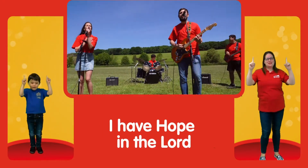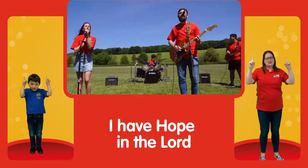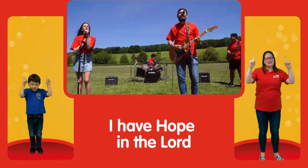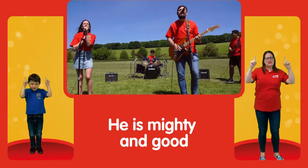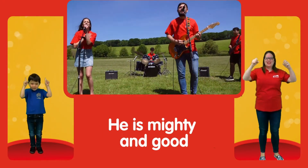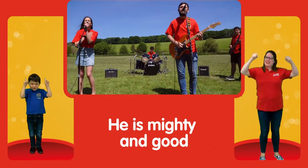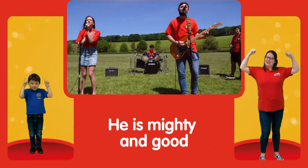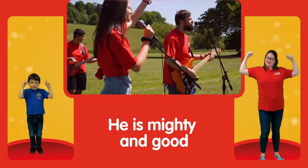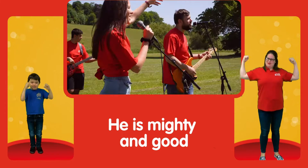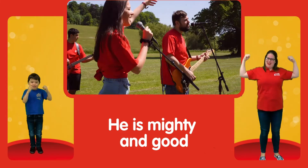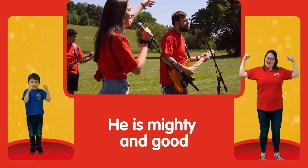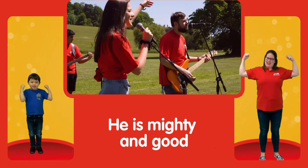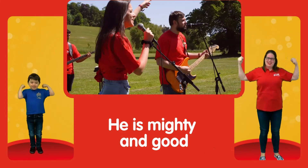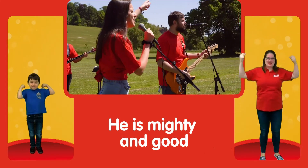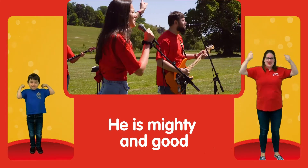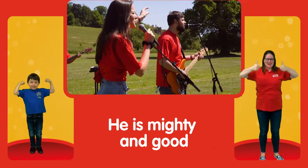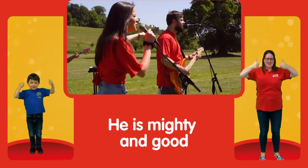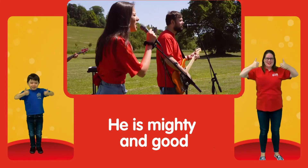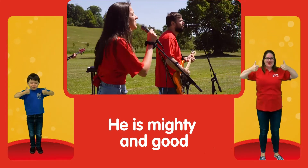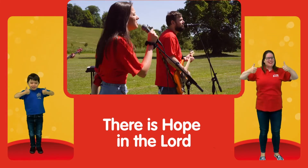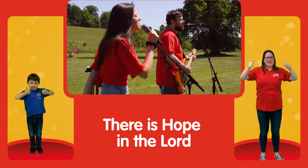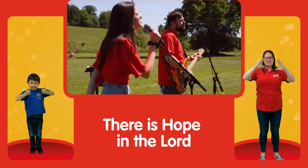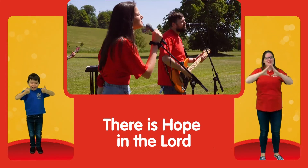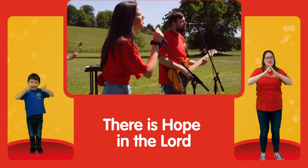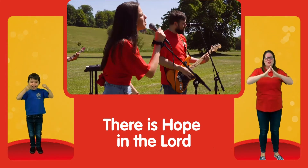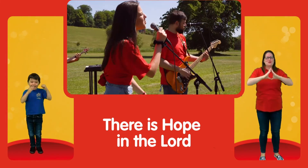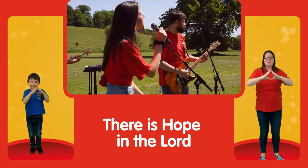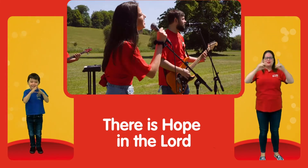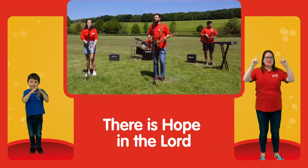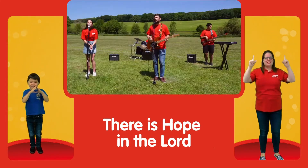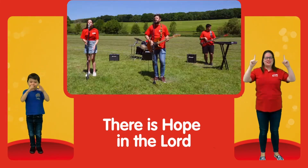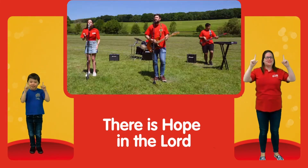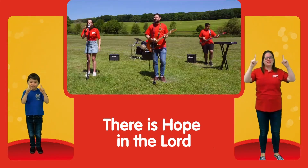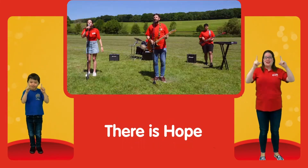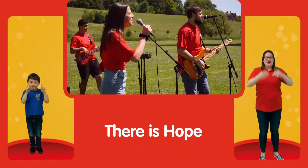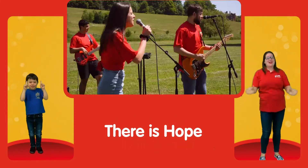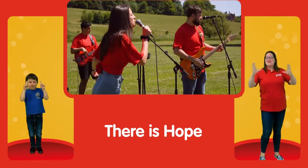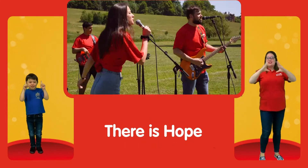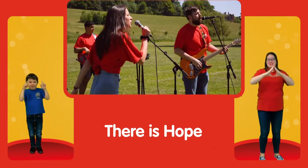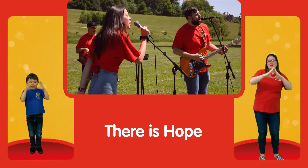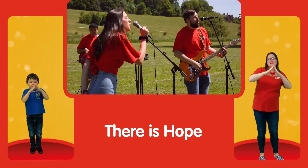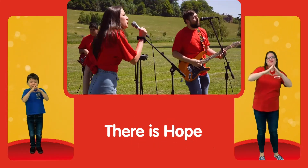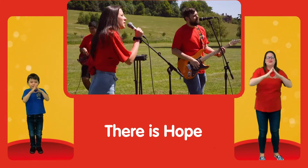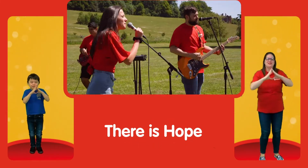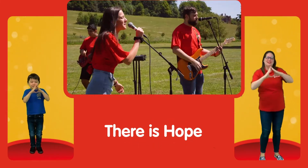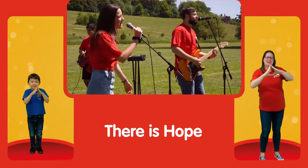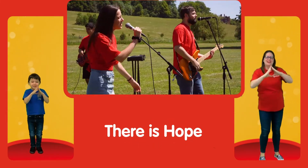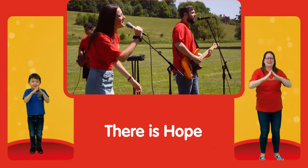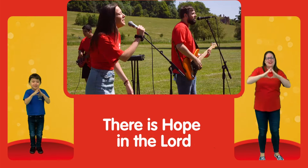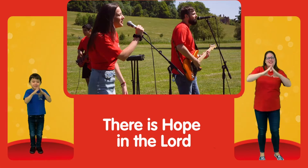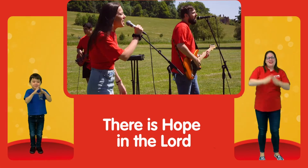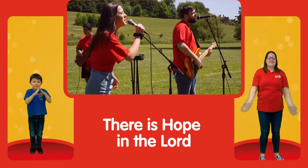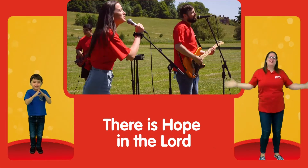in the Lord, He is mighty and good. There is hope in the Lord, there is hope